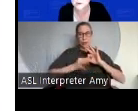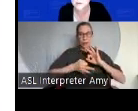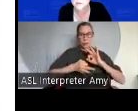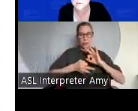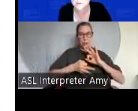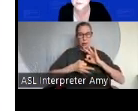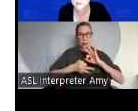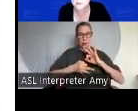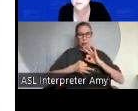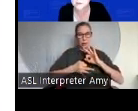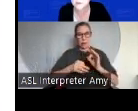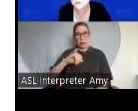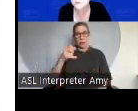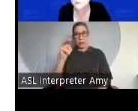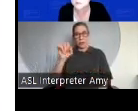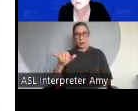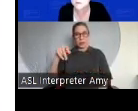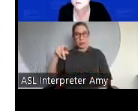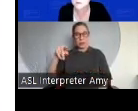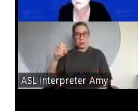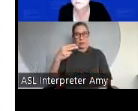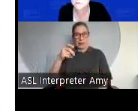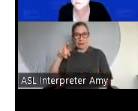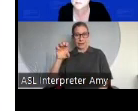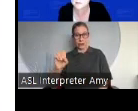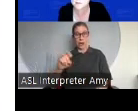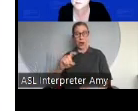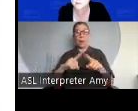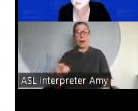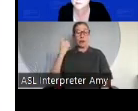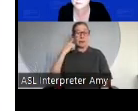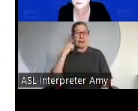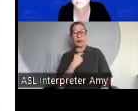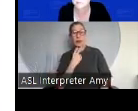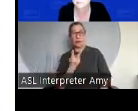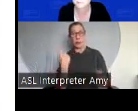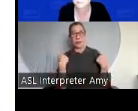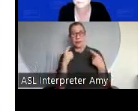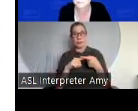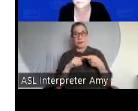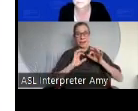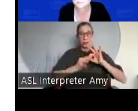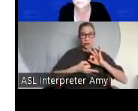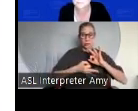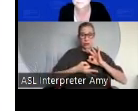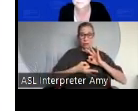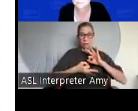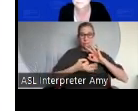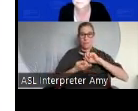we're calling upon Johnny Pacheco, but you will be hearing the voices of our Spanish interpreter.